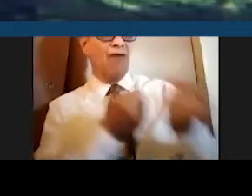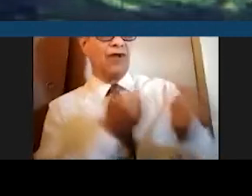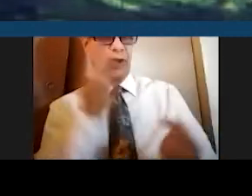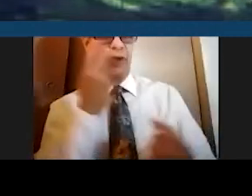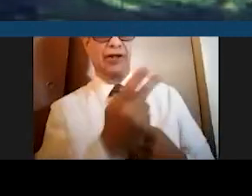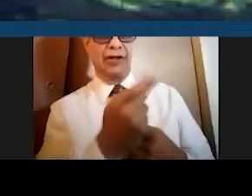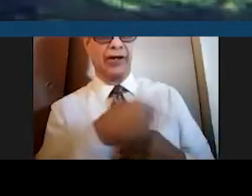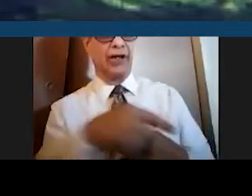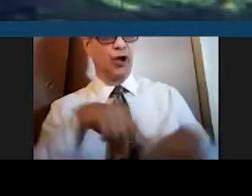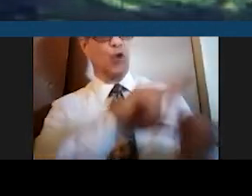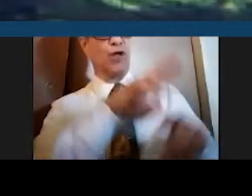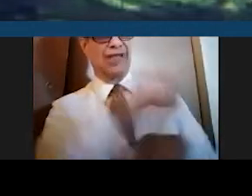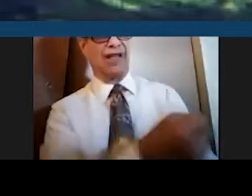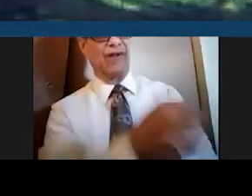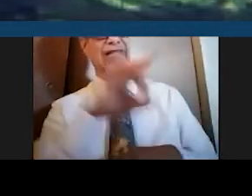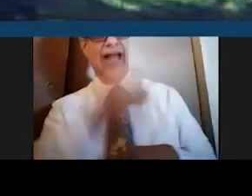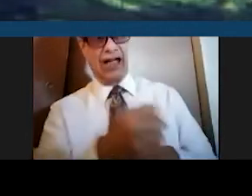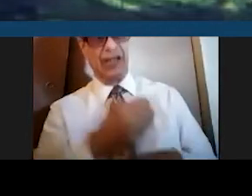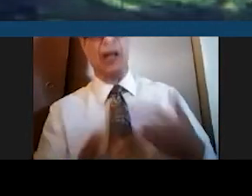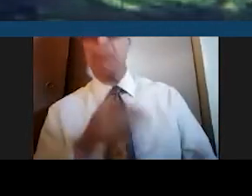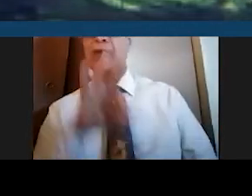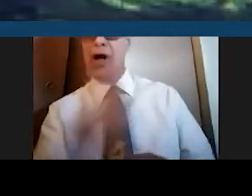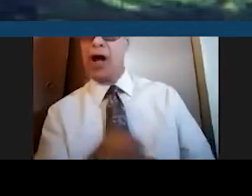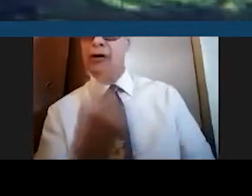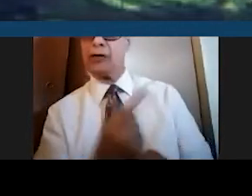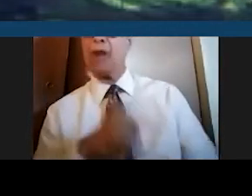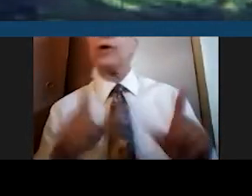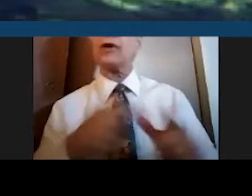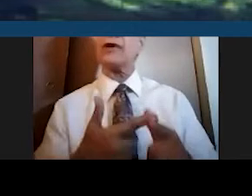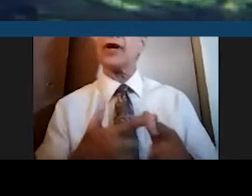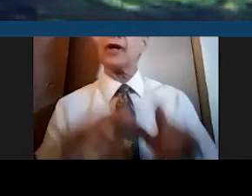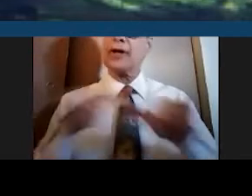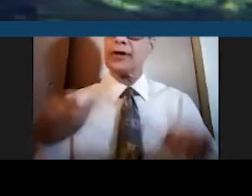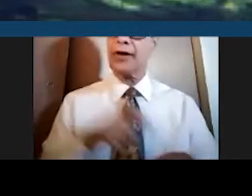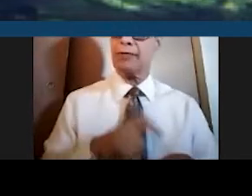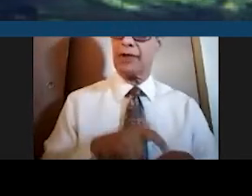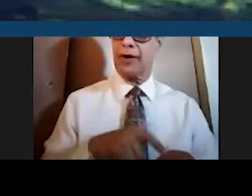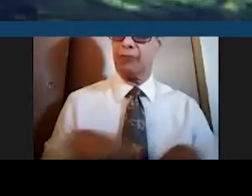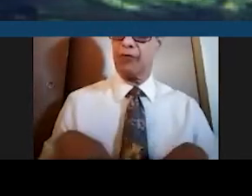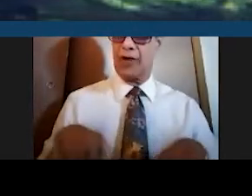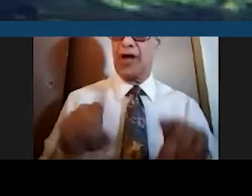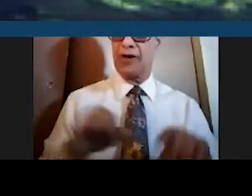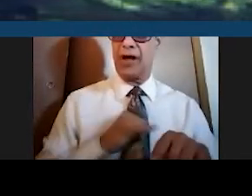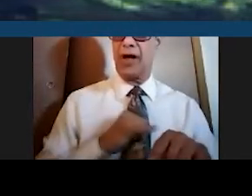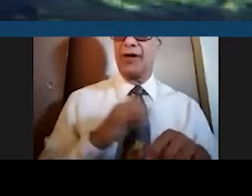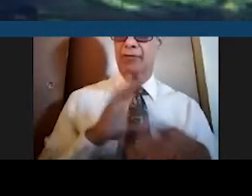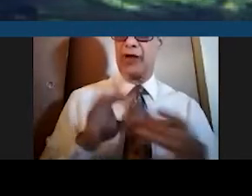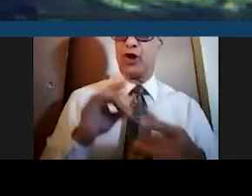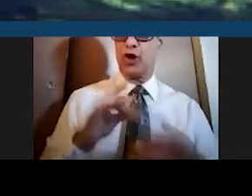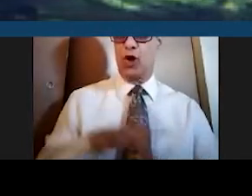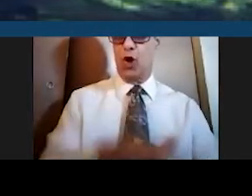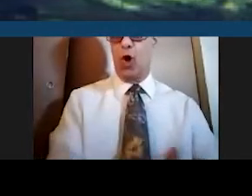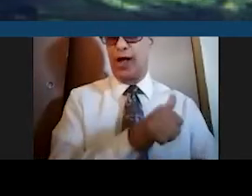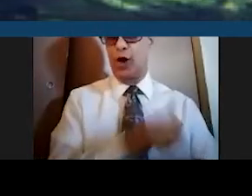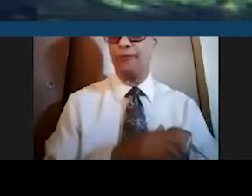and 80s and even in the 90s, right? But then at the same time, you know, as I mentioned earlier, for the